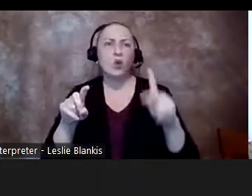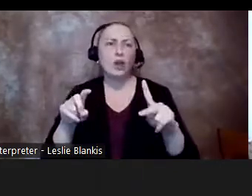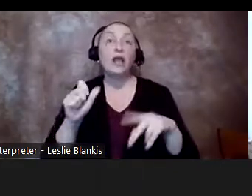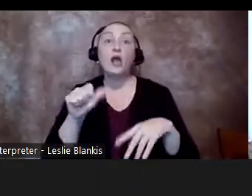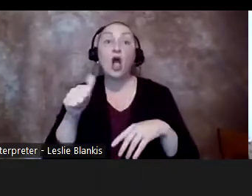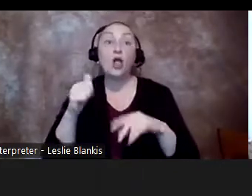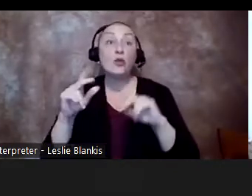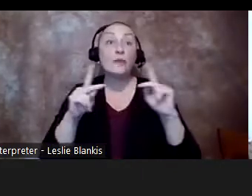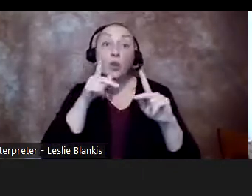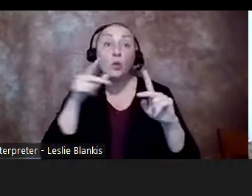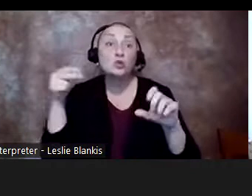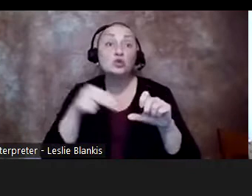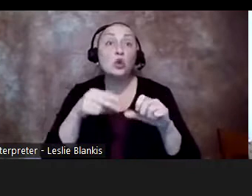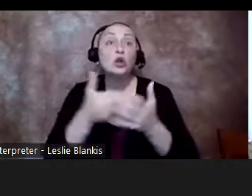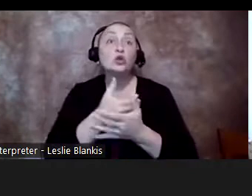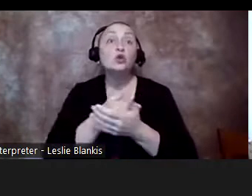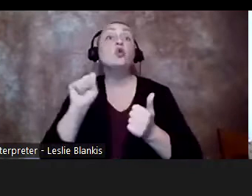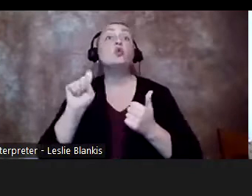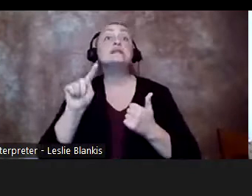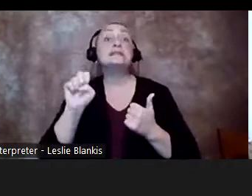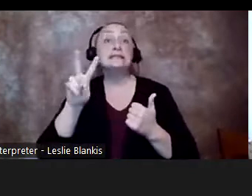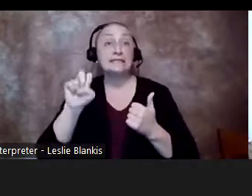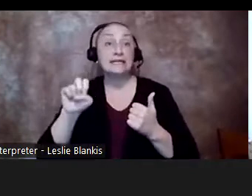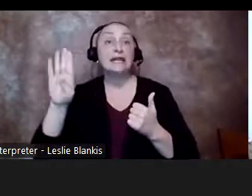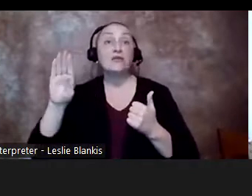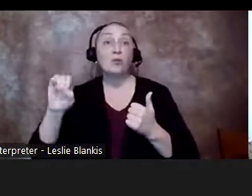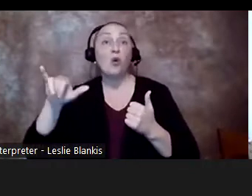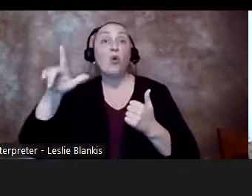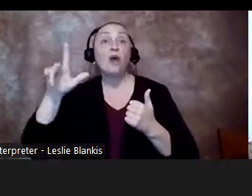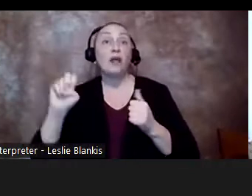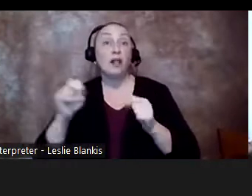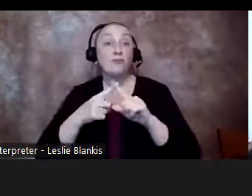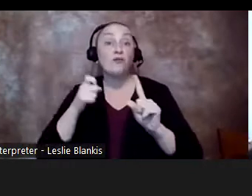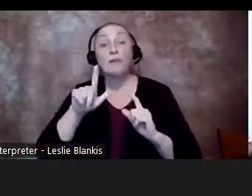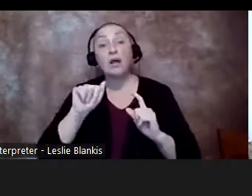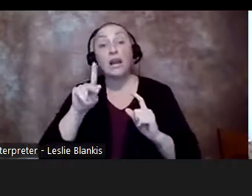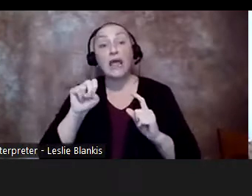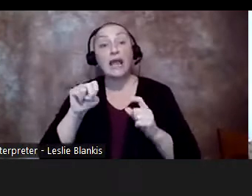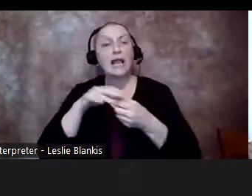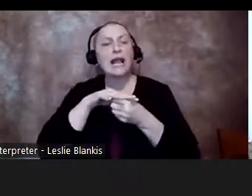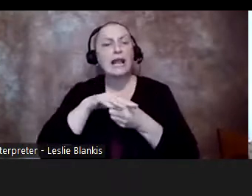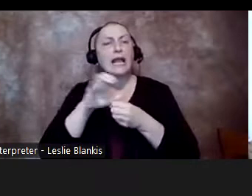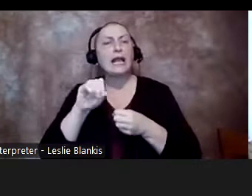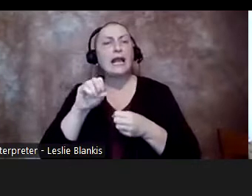newcomers? Steve Boyle, Lake County. Oh, yay, Steve, are you new to Lake County?